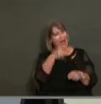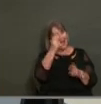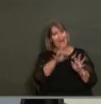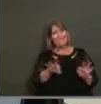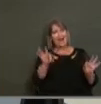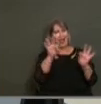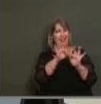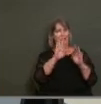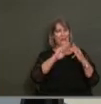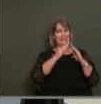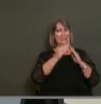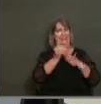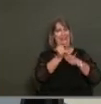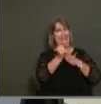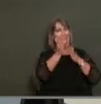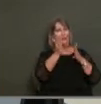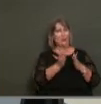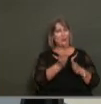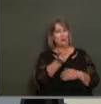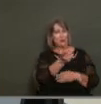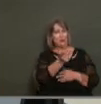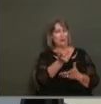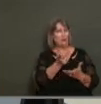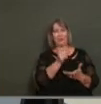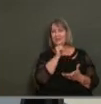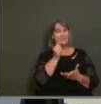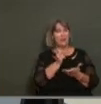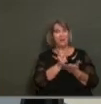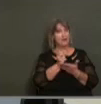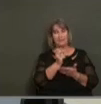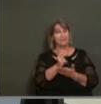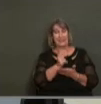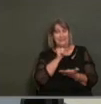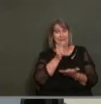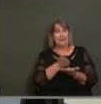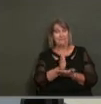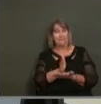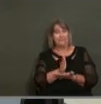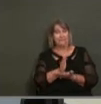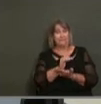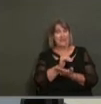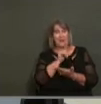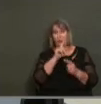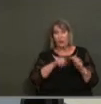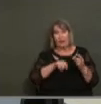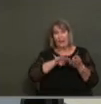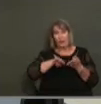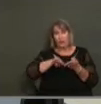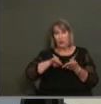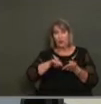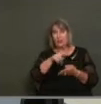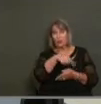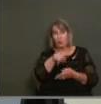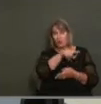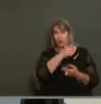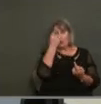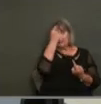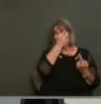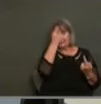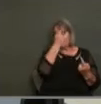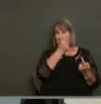city leaders, and I mean, this is not okay. This is inexcusable. And would you guys consider taking this